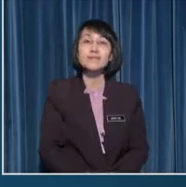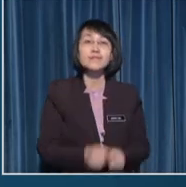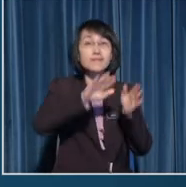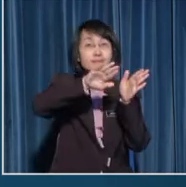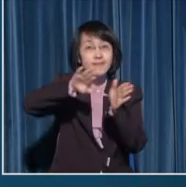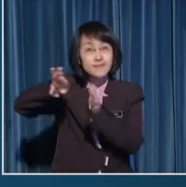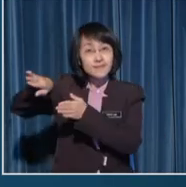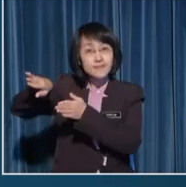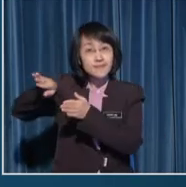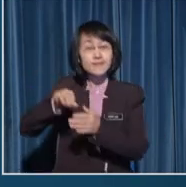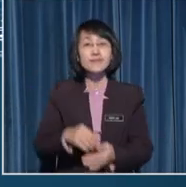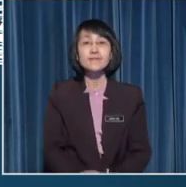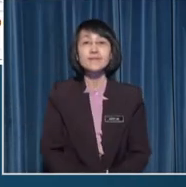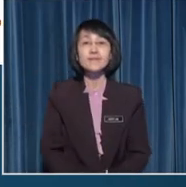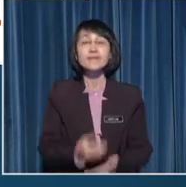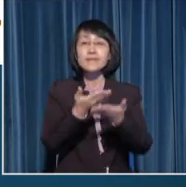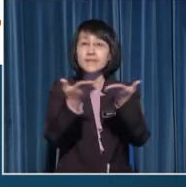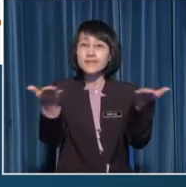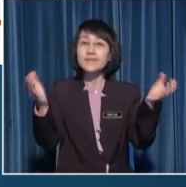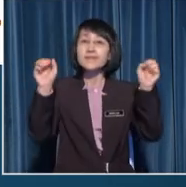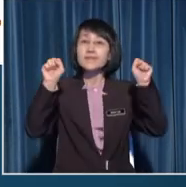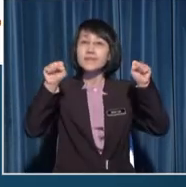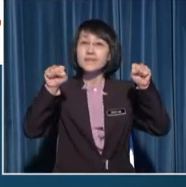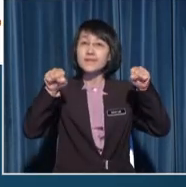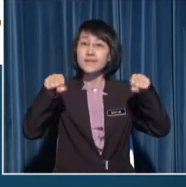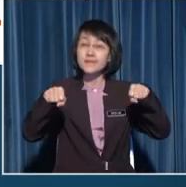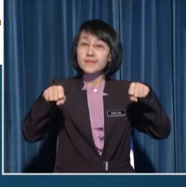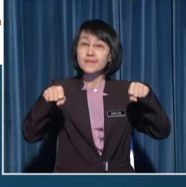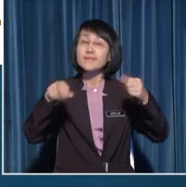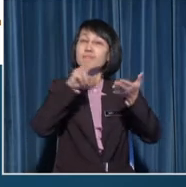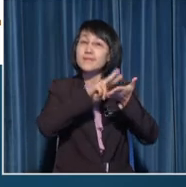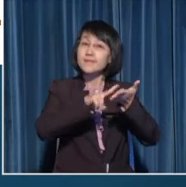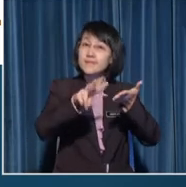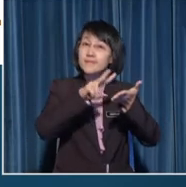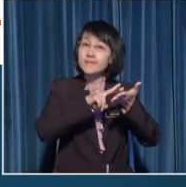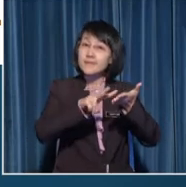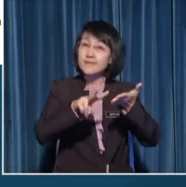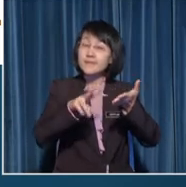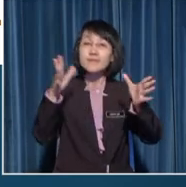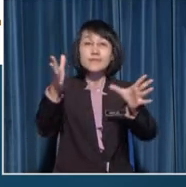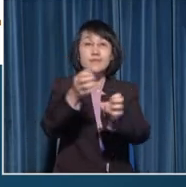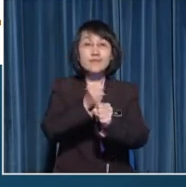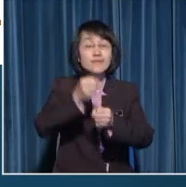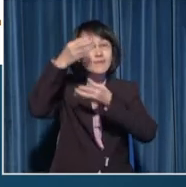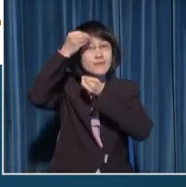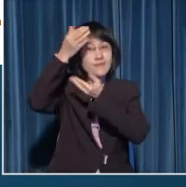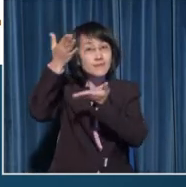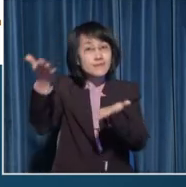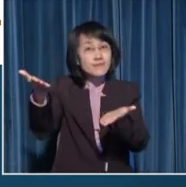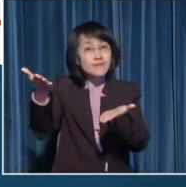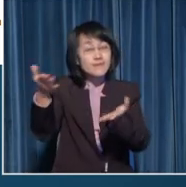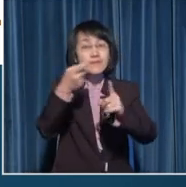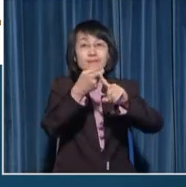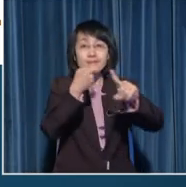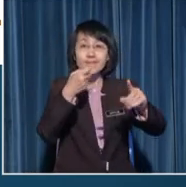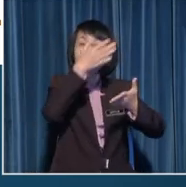Apart from that, you will be able to read and get information from